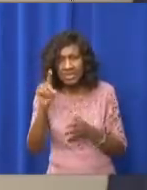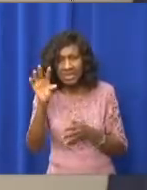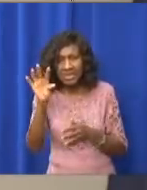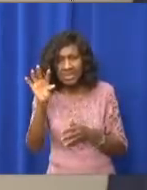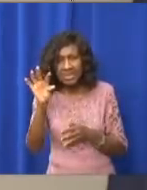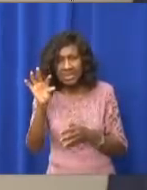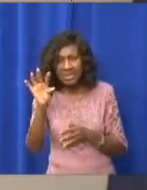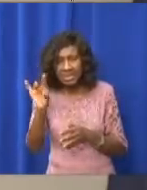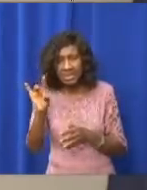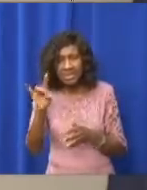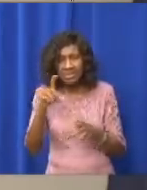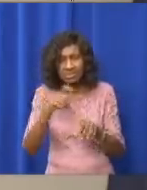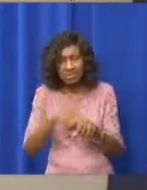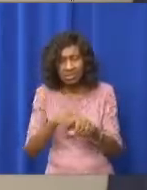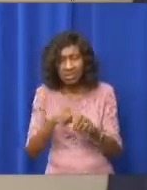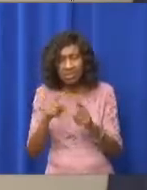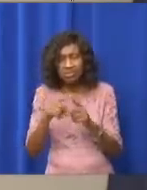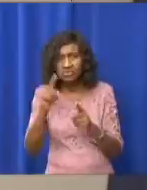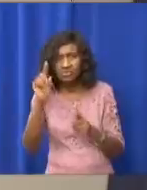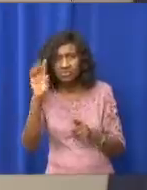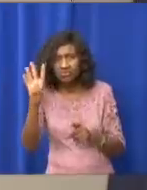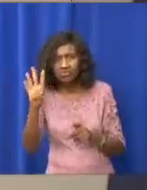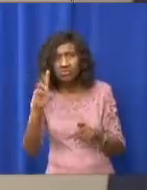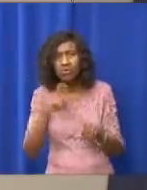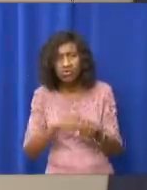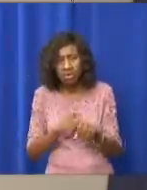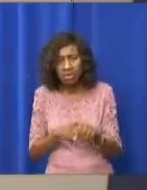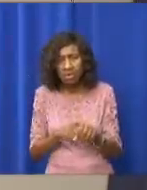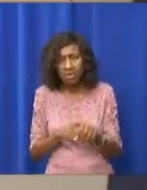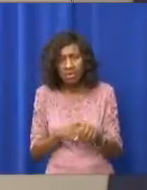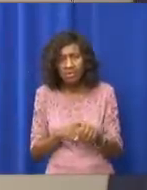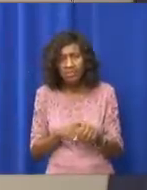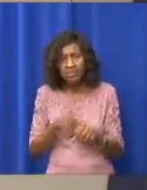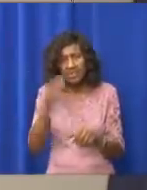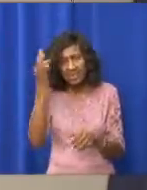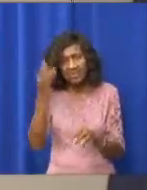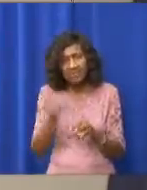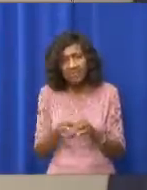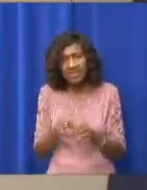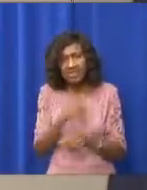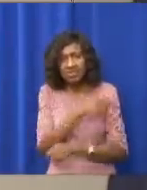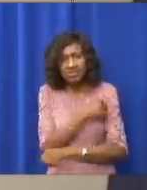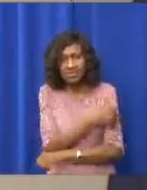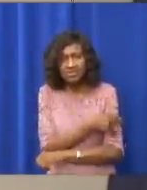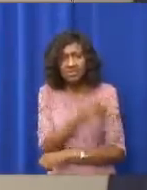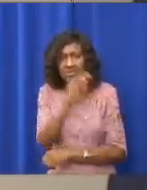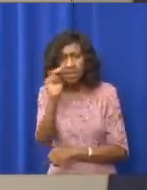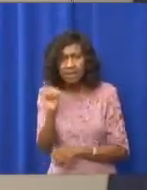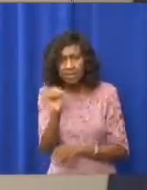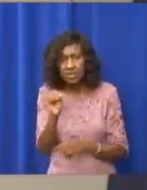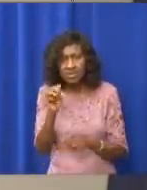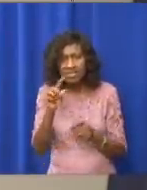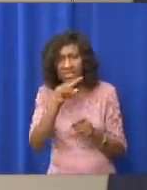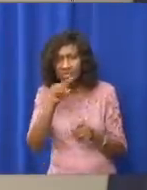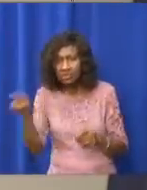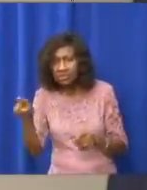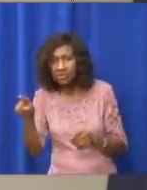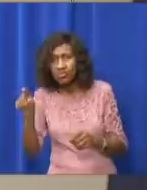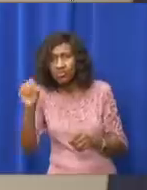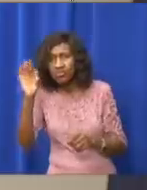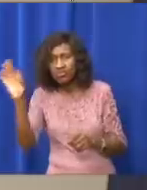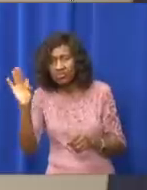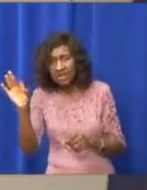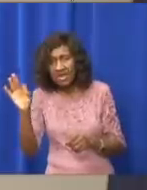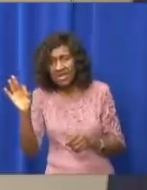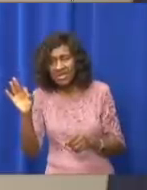4 p.m. Faith Hospital will also continue their flu clinic Monday to Friday as they have been. I continue